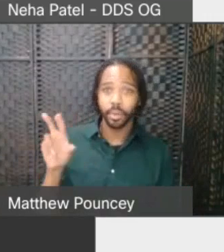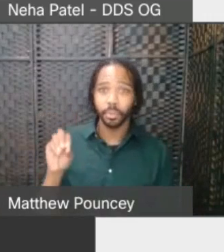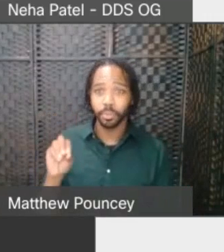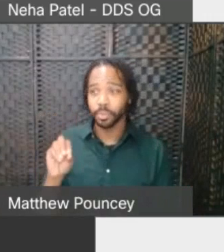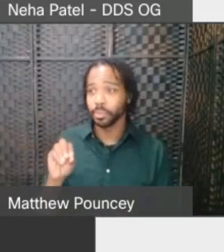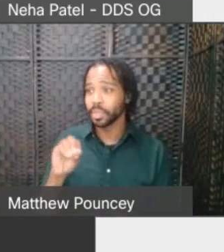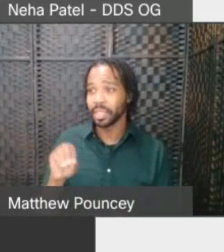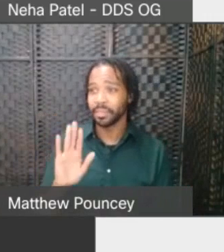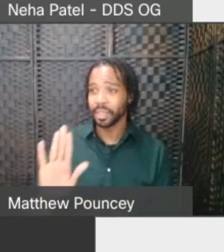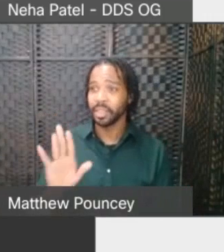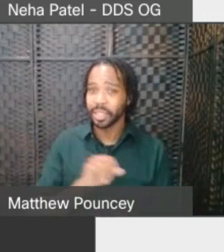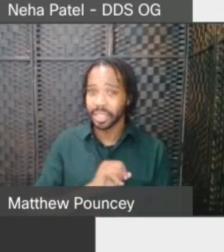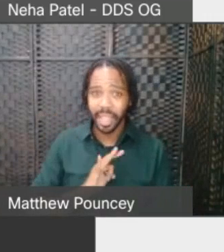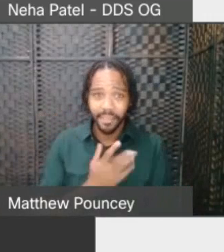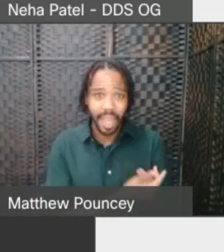It's a huge concern.